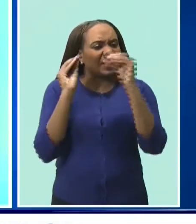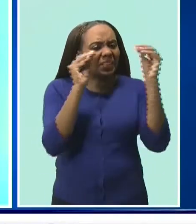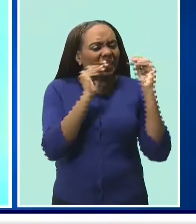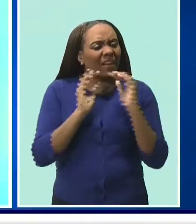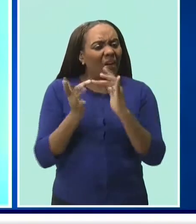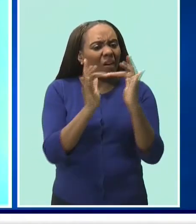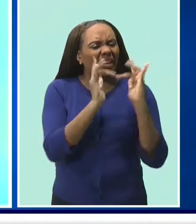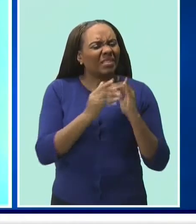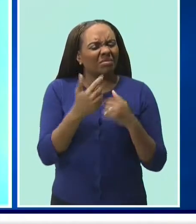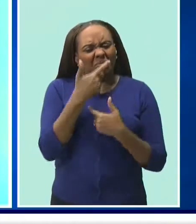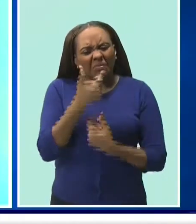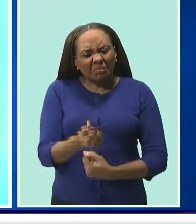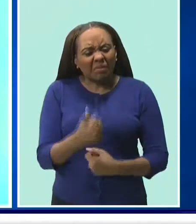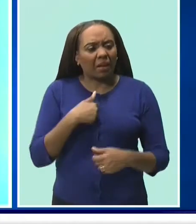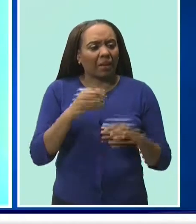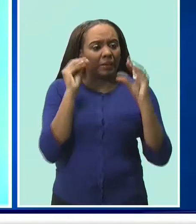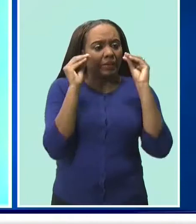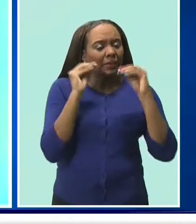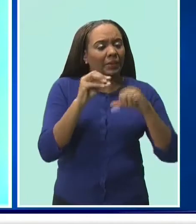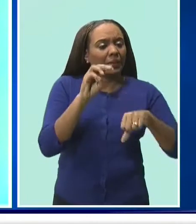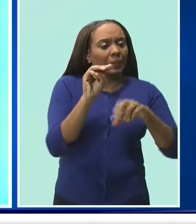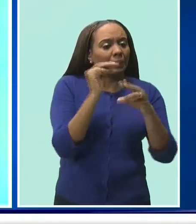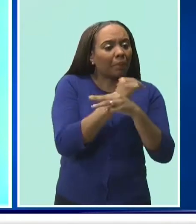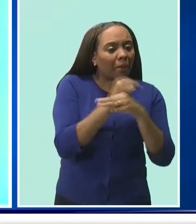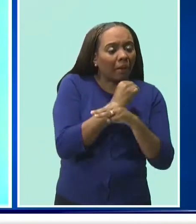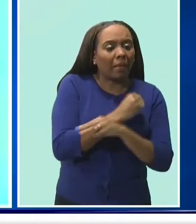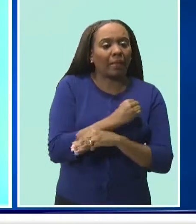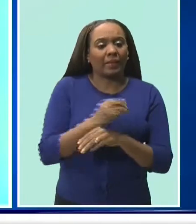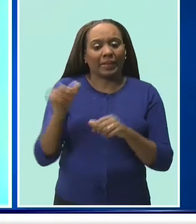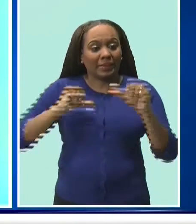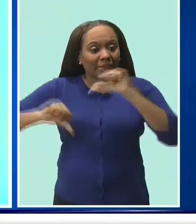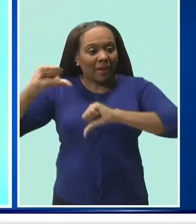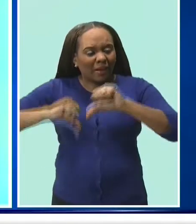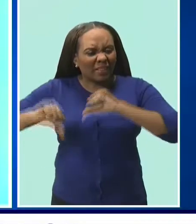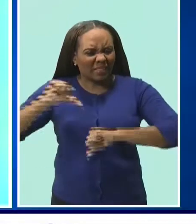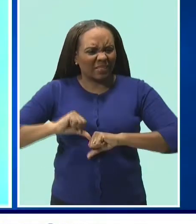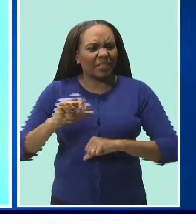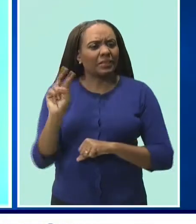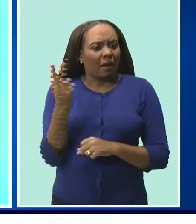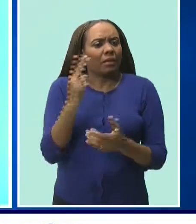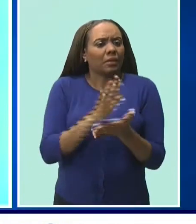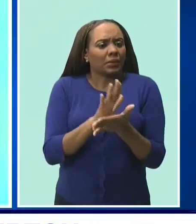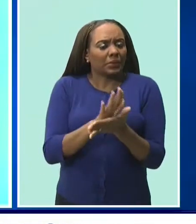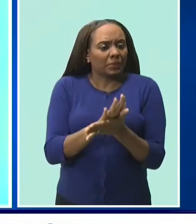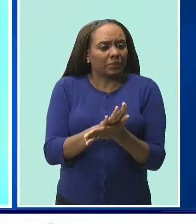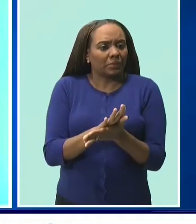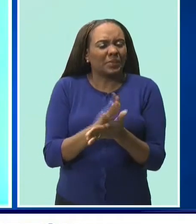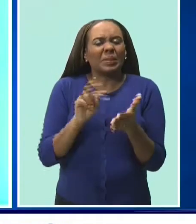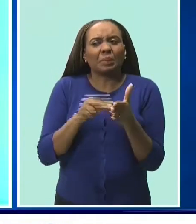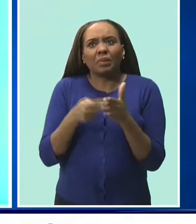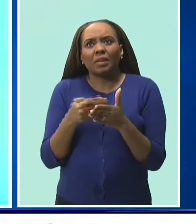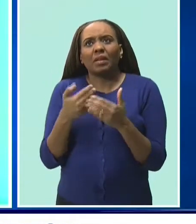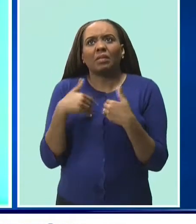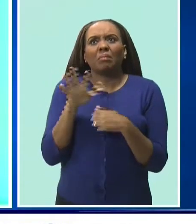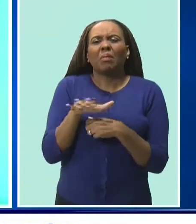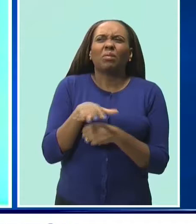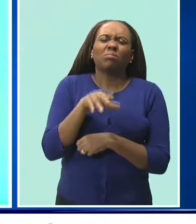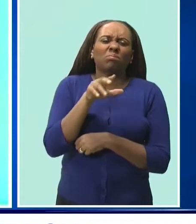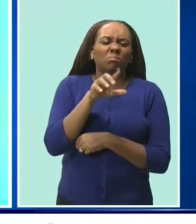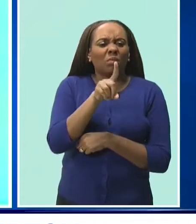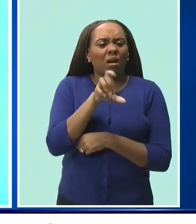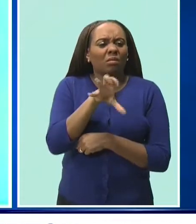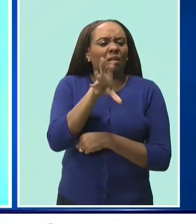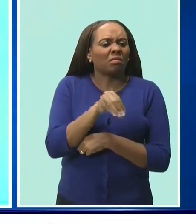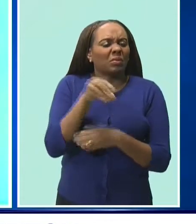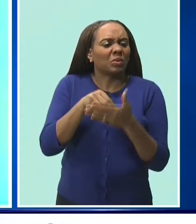I teach math and science at the secondary level, which means that I have approximately 150